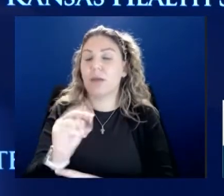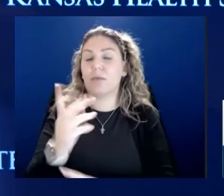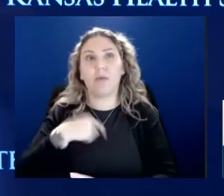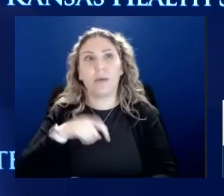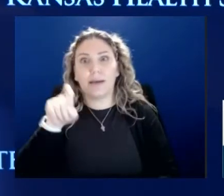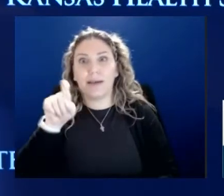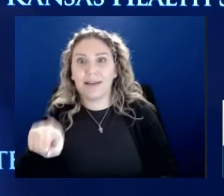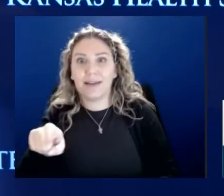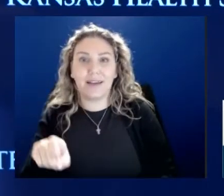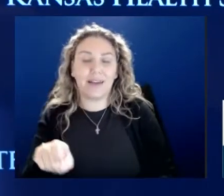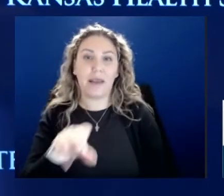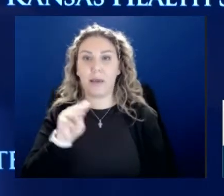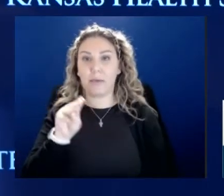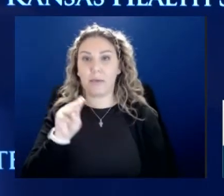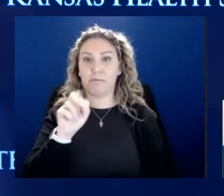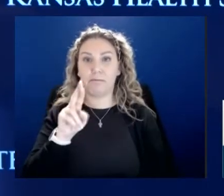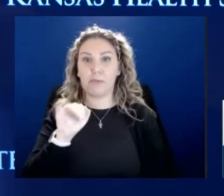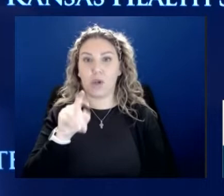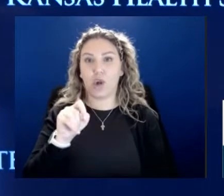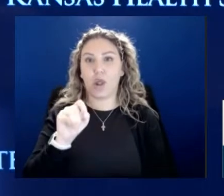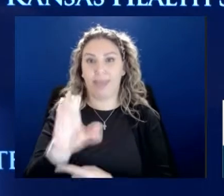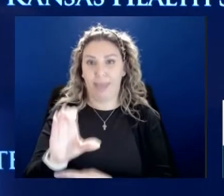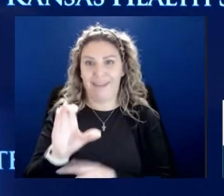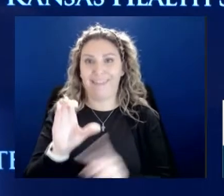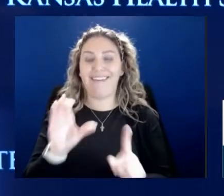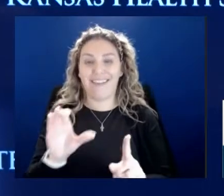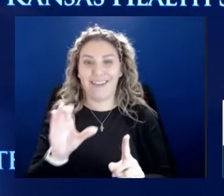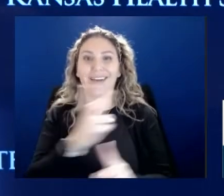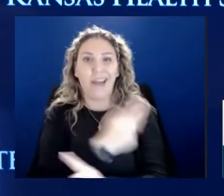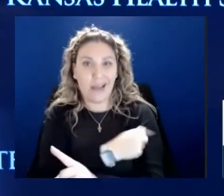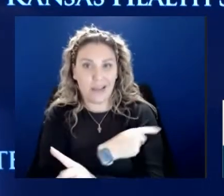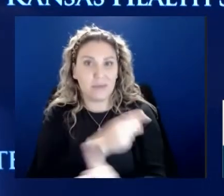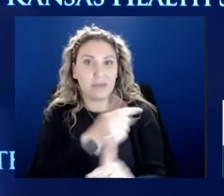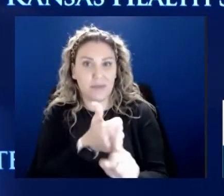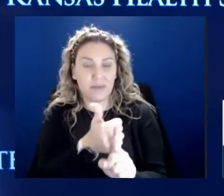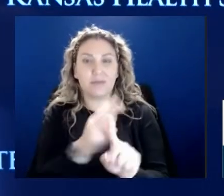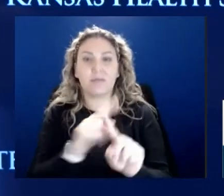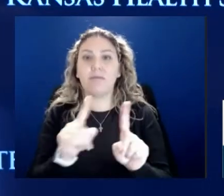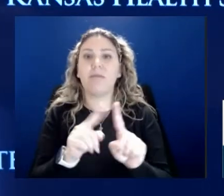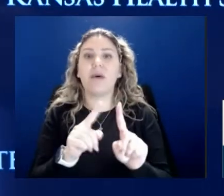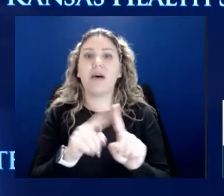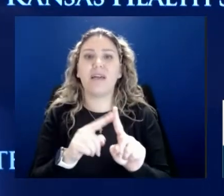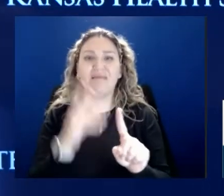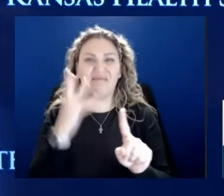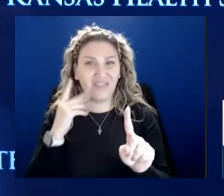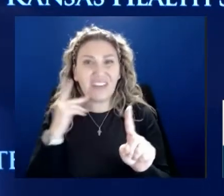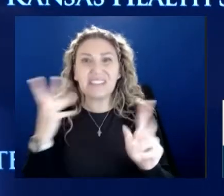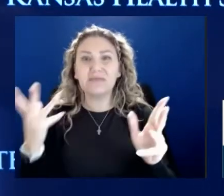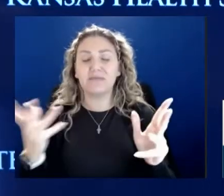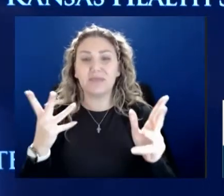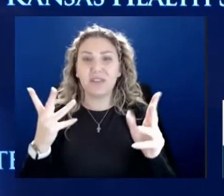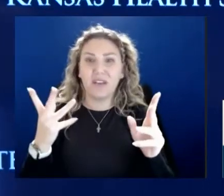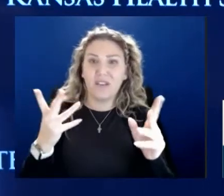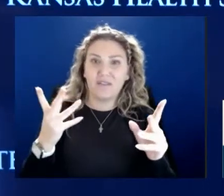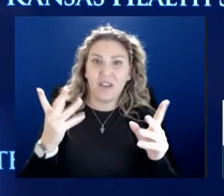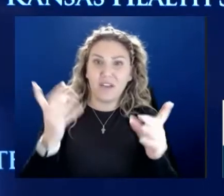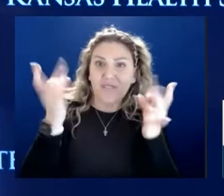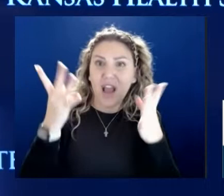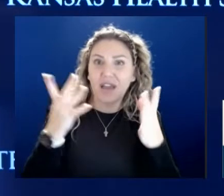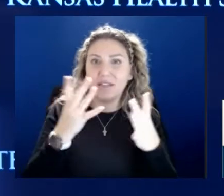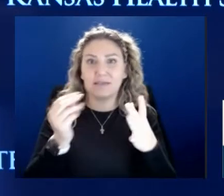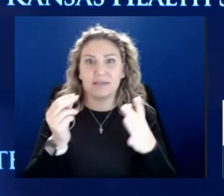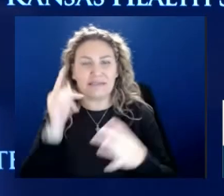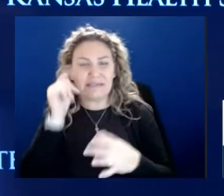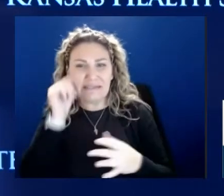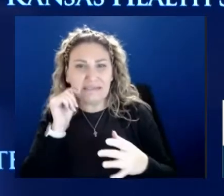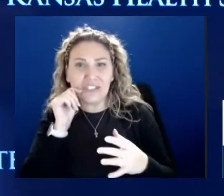who've been hospitalized who have not only themselves been victims of violence, but they've lost people, and these are teenagers that have lost friends. I remember one patient